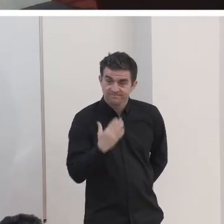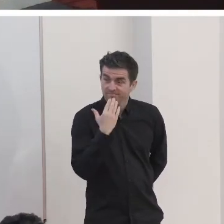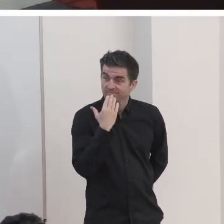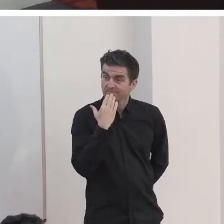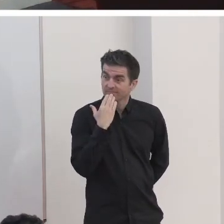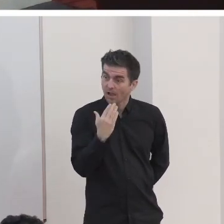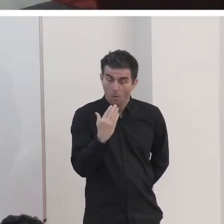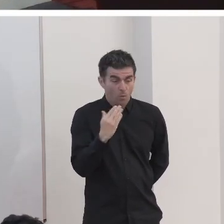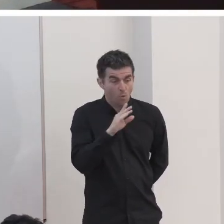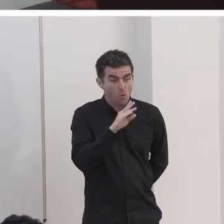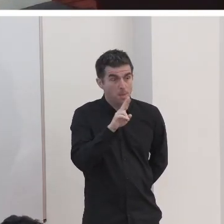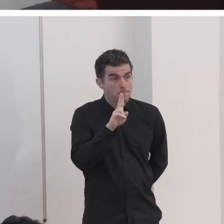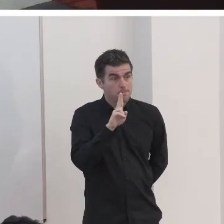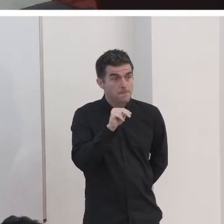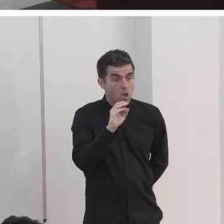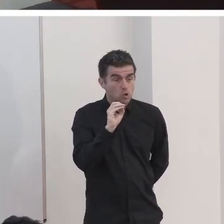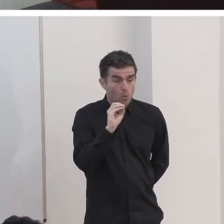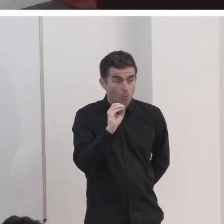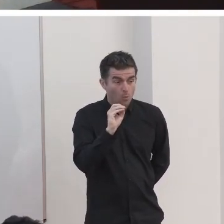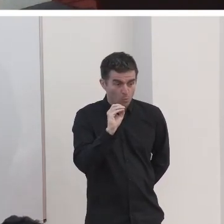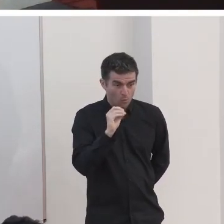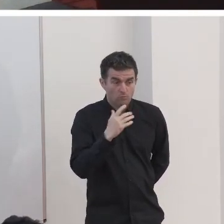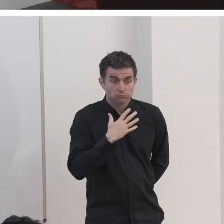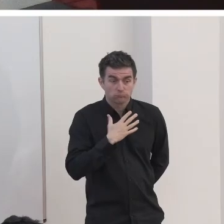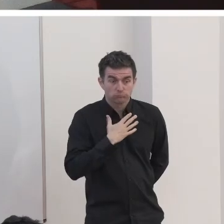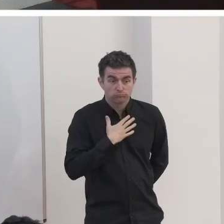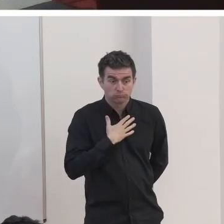Abu Bakar Bangura. Abu is from Sierra